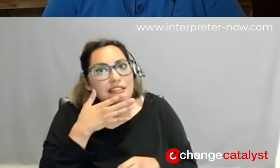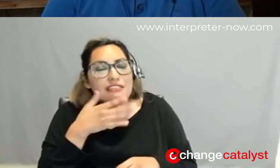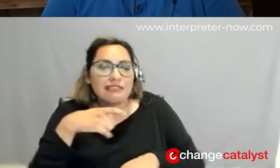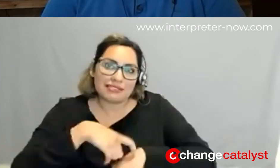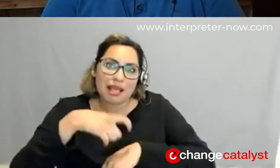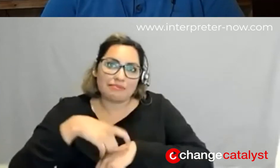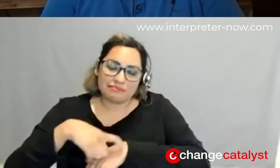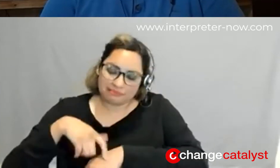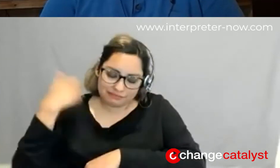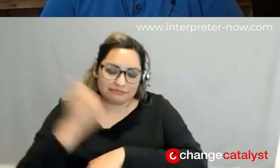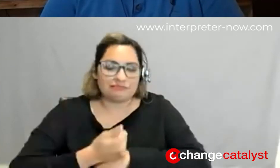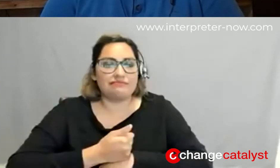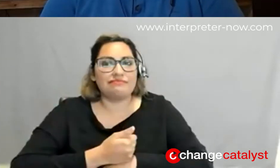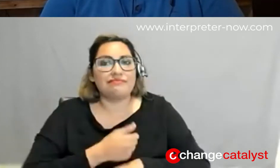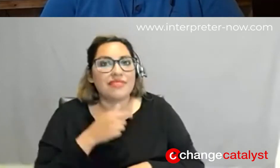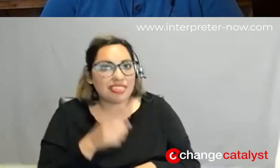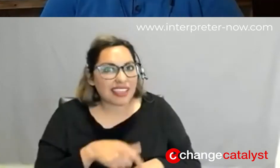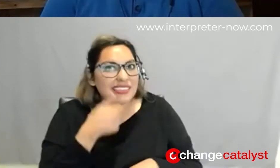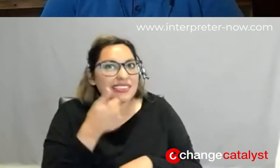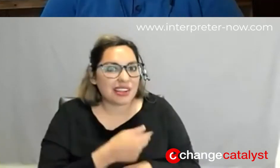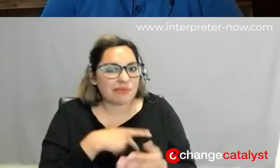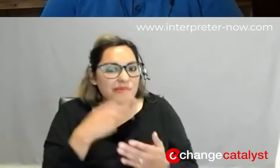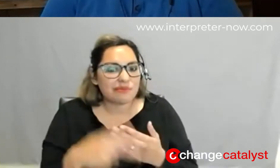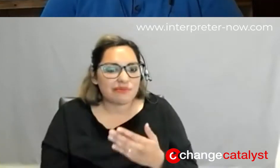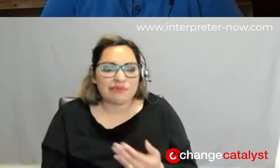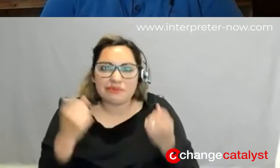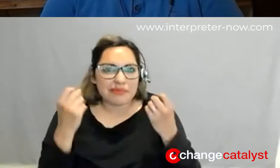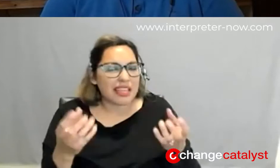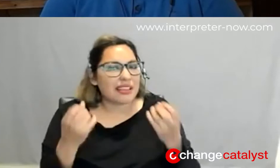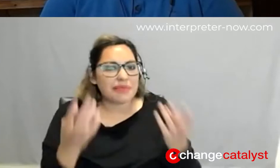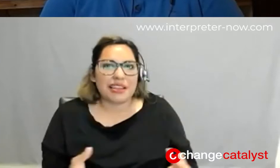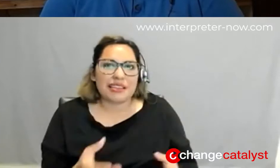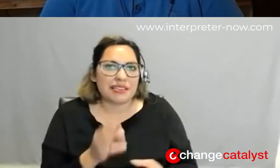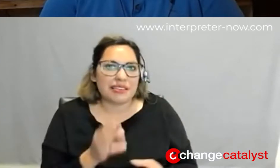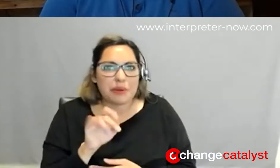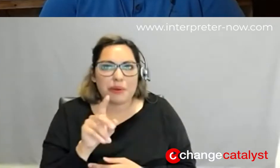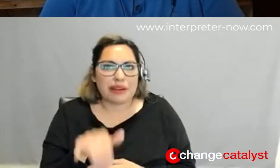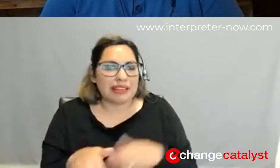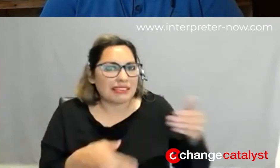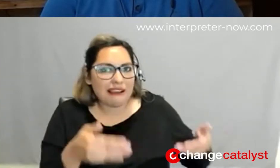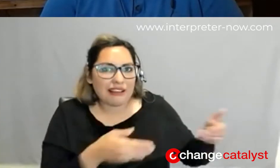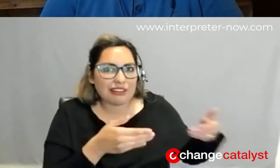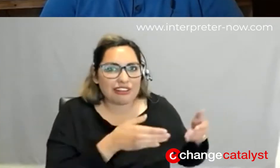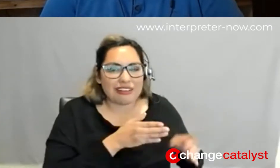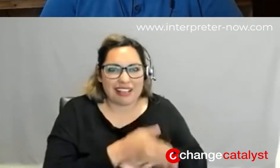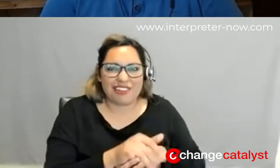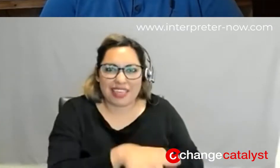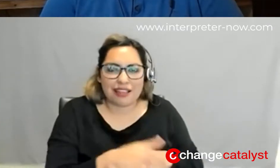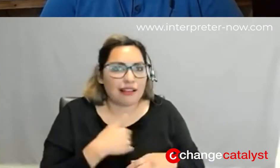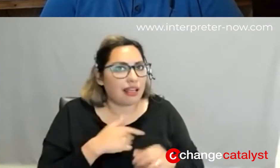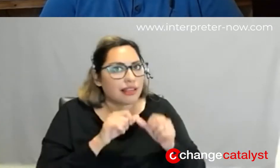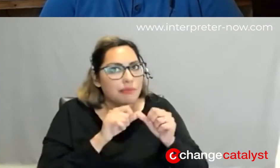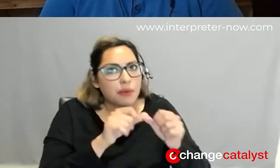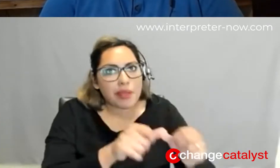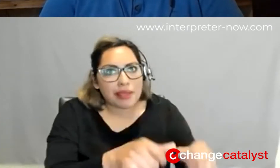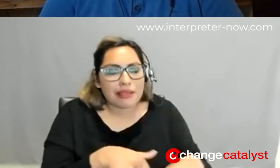to do exactly that and hire hundreds of women and minorities over the last few years. And I just keep going. It's like I help pull us